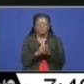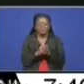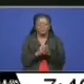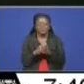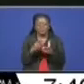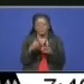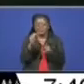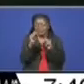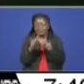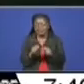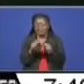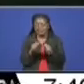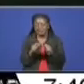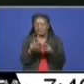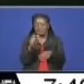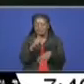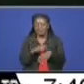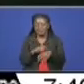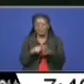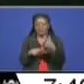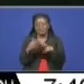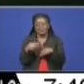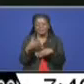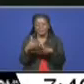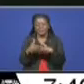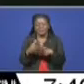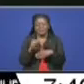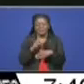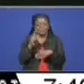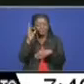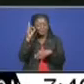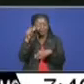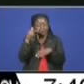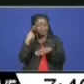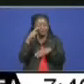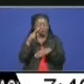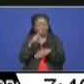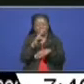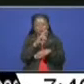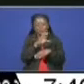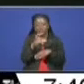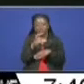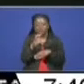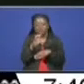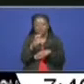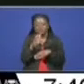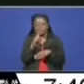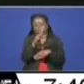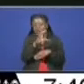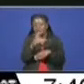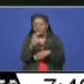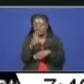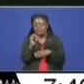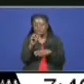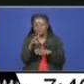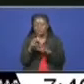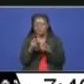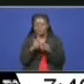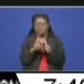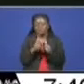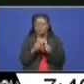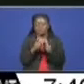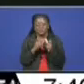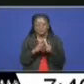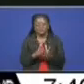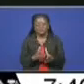But I'm definitely looking for 200-meter sprinters, 100-meter sprinters. We got a good group of quarter milers. I can always